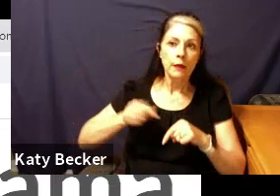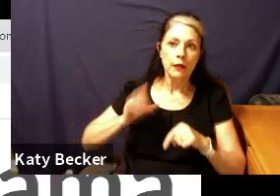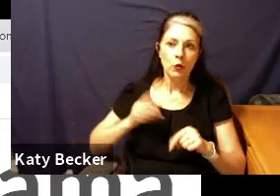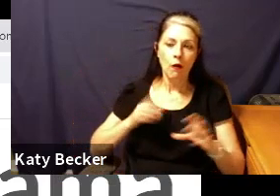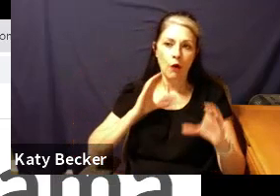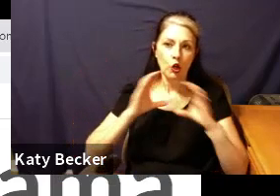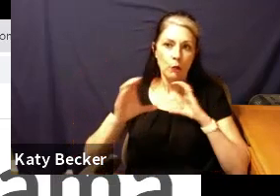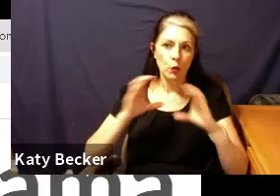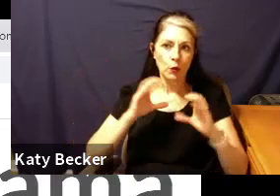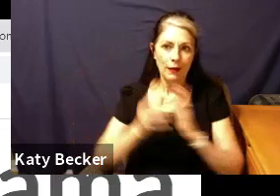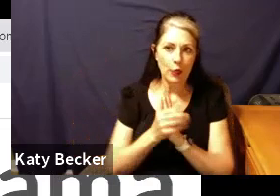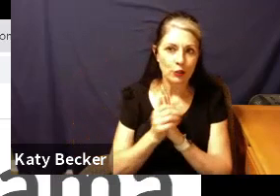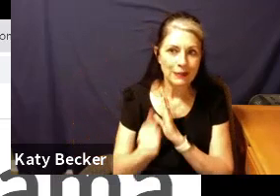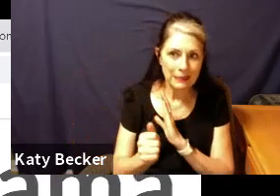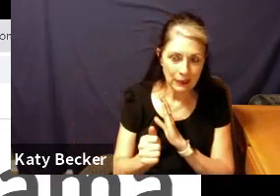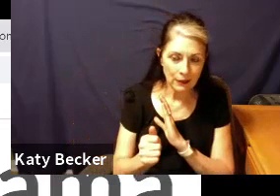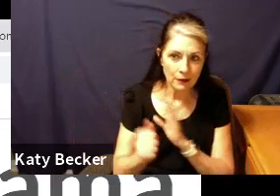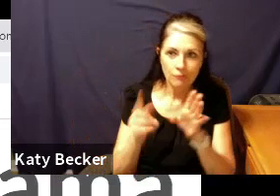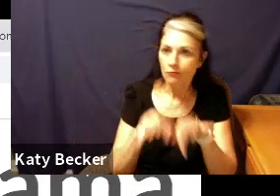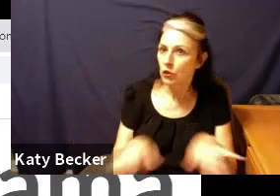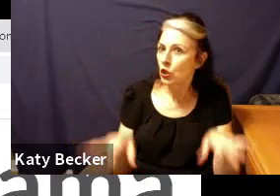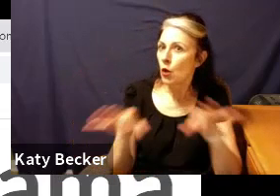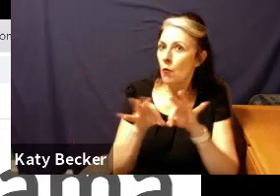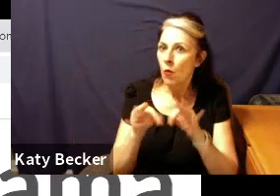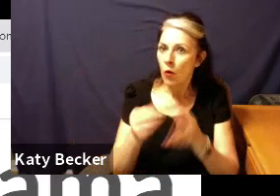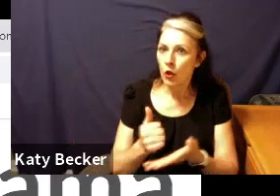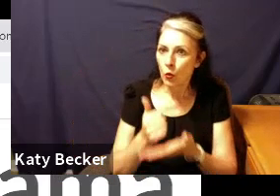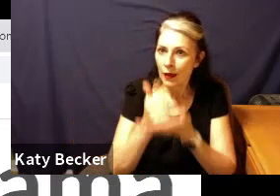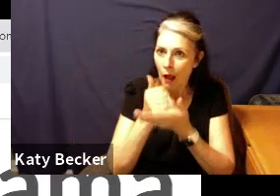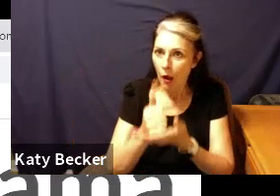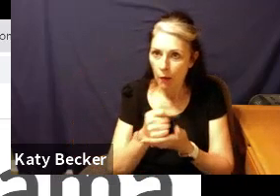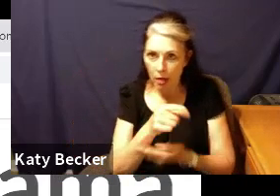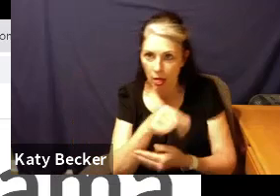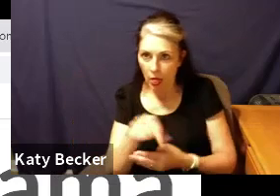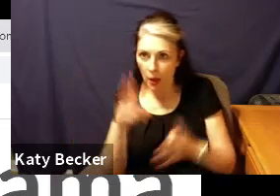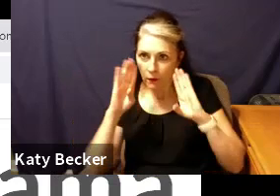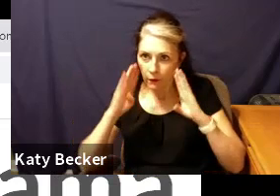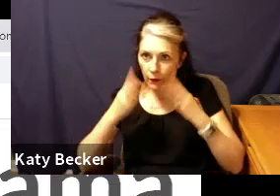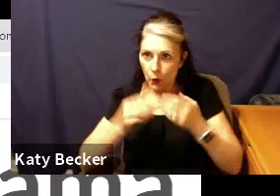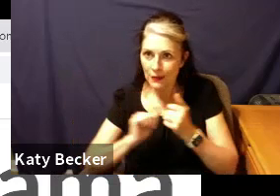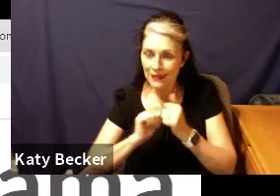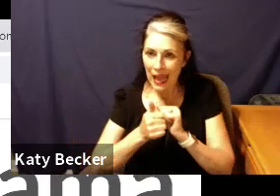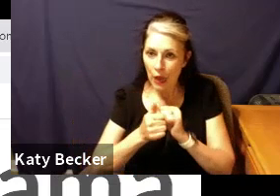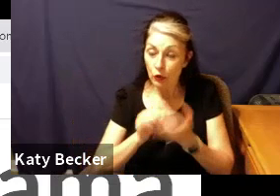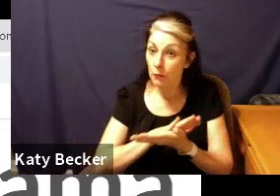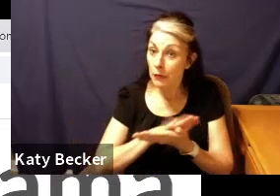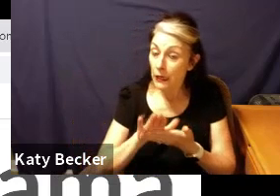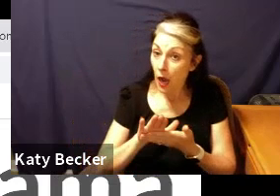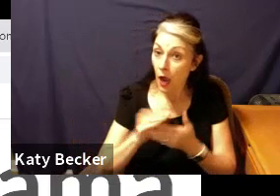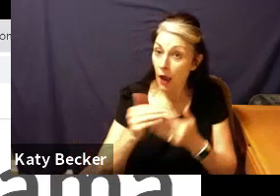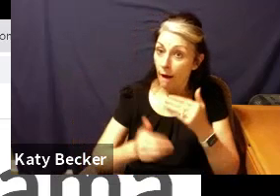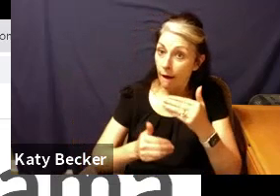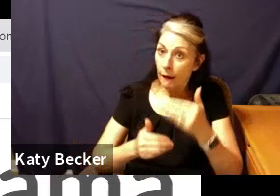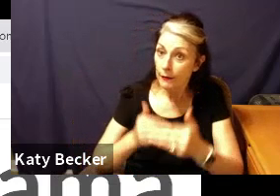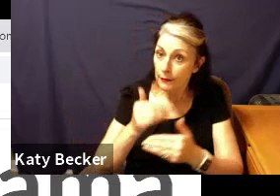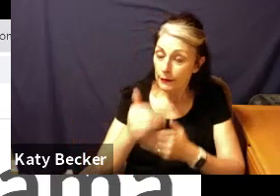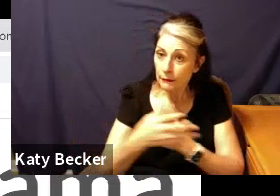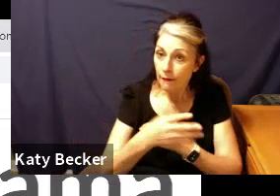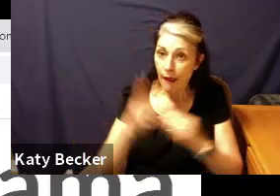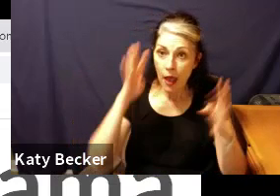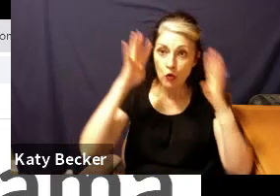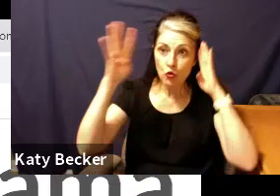communication skills. This is really important that we help them focus on how it is to be kind and how it is to be